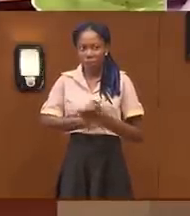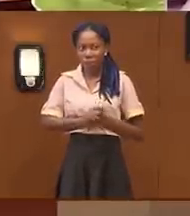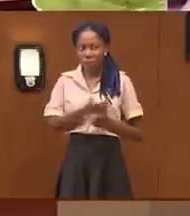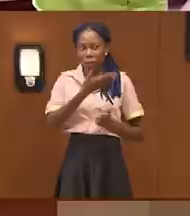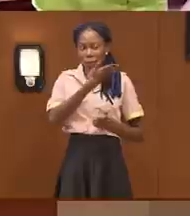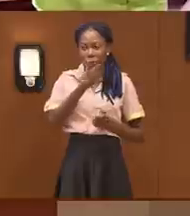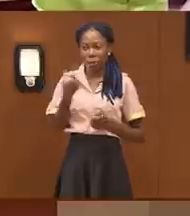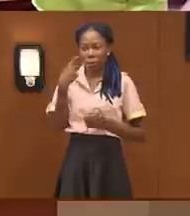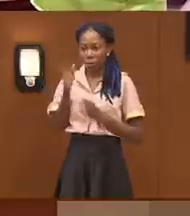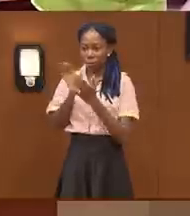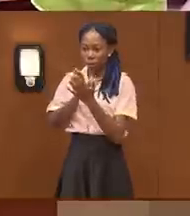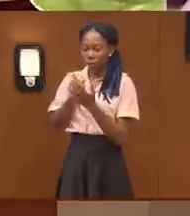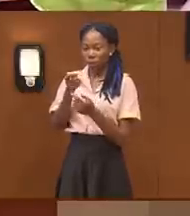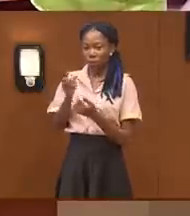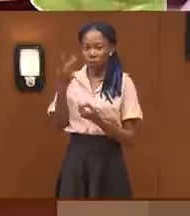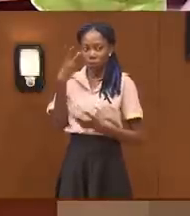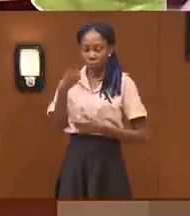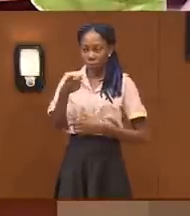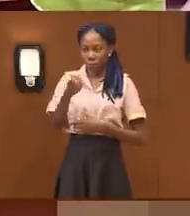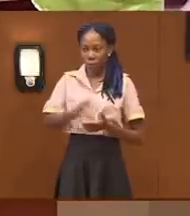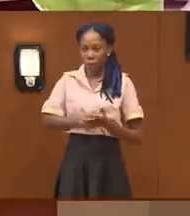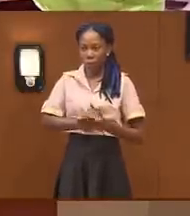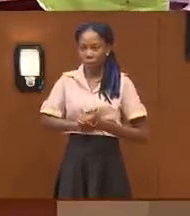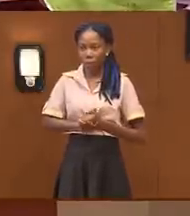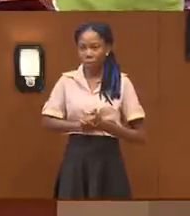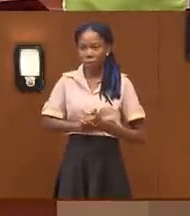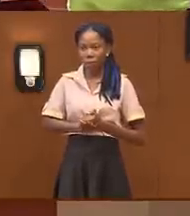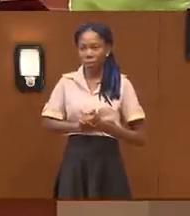Look at his reaction. I don't even have to talk. Look at him.